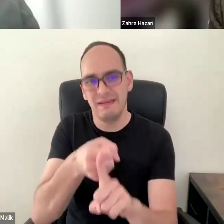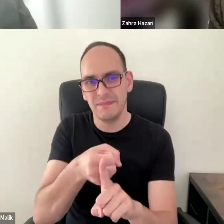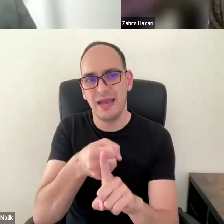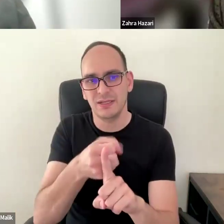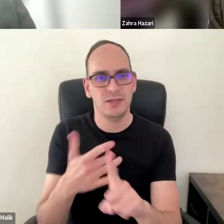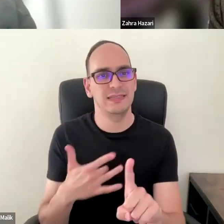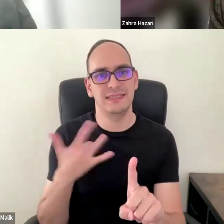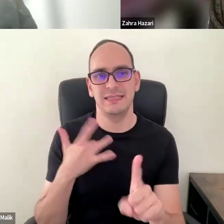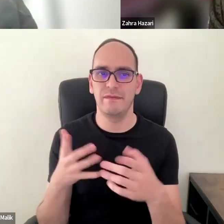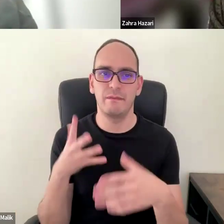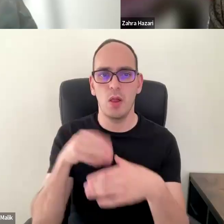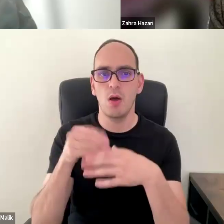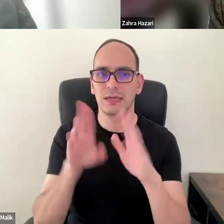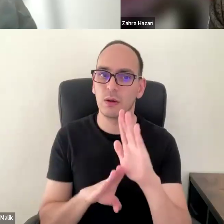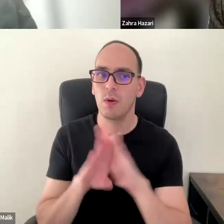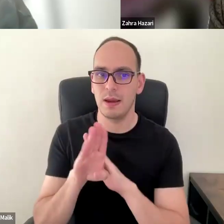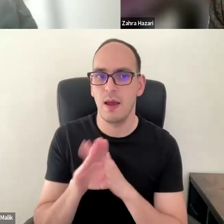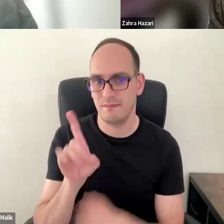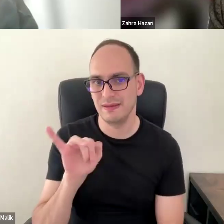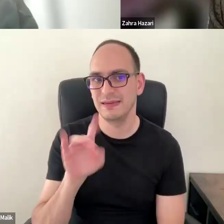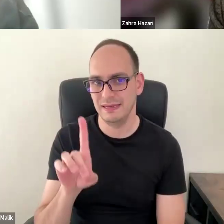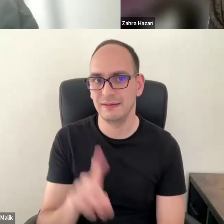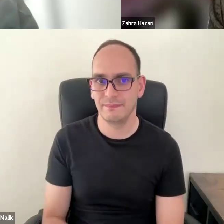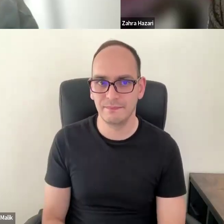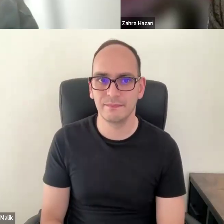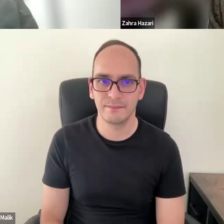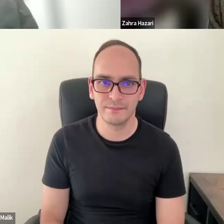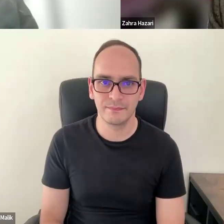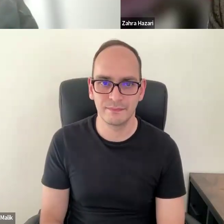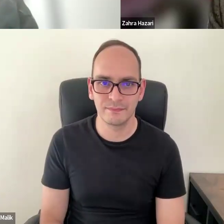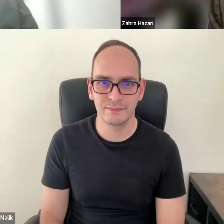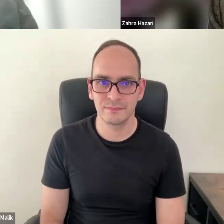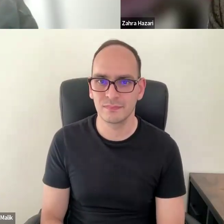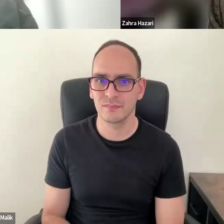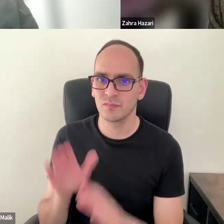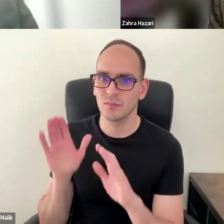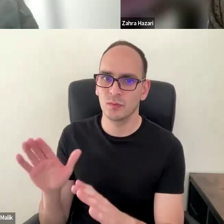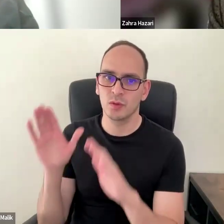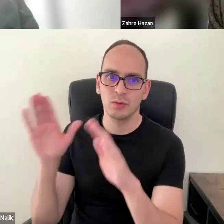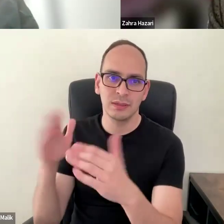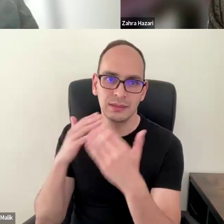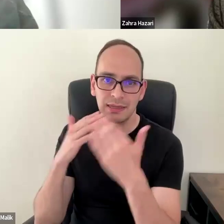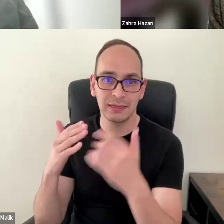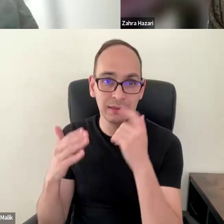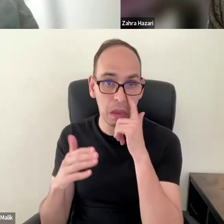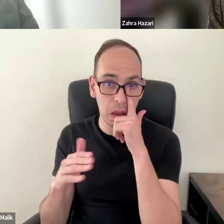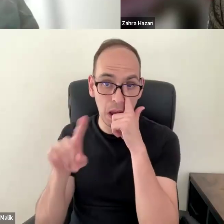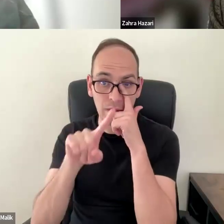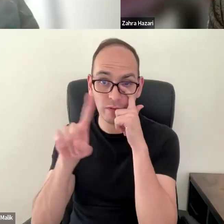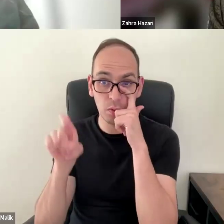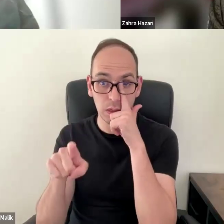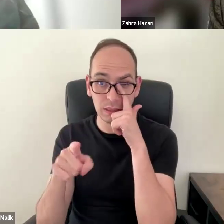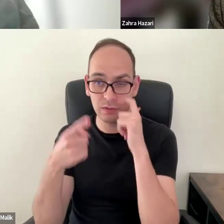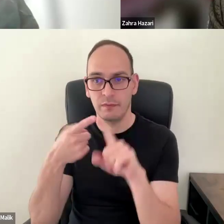of belonging. It went up through that experience. Great, thanks. We have a question from